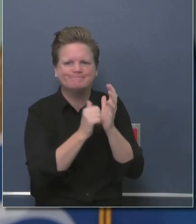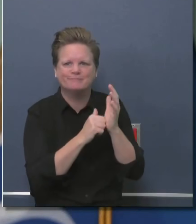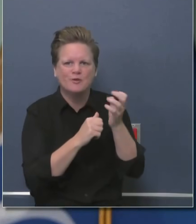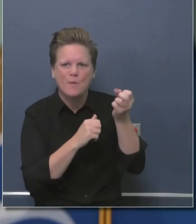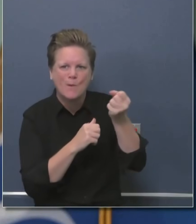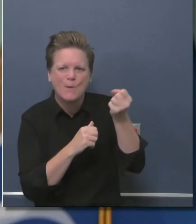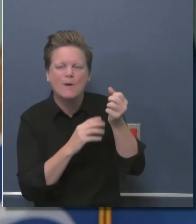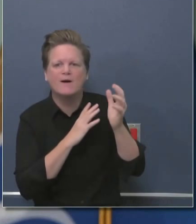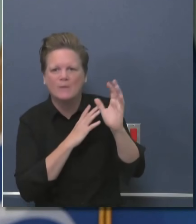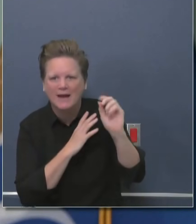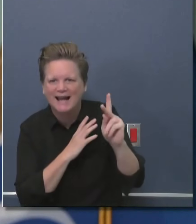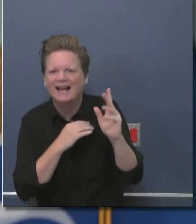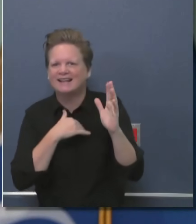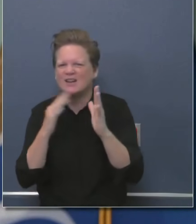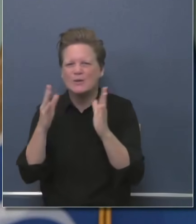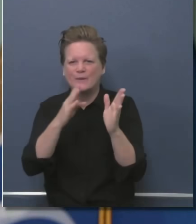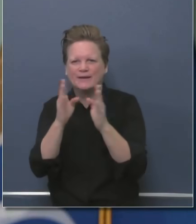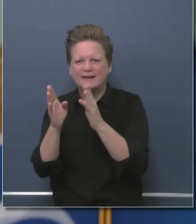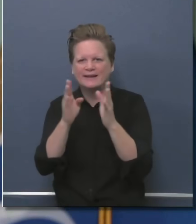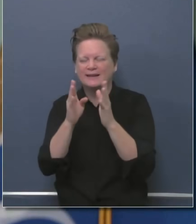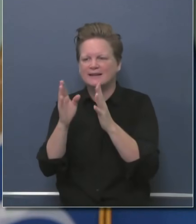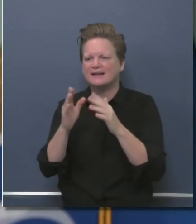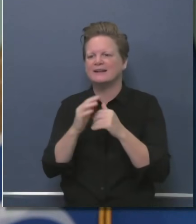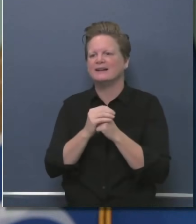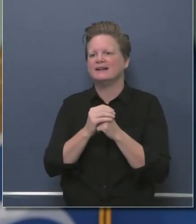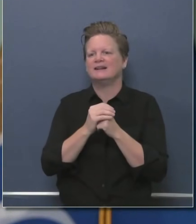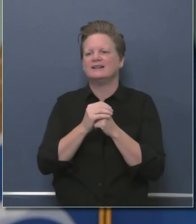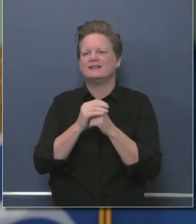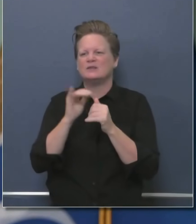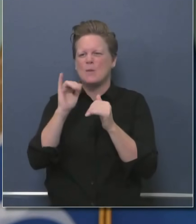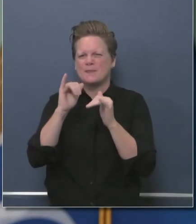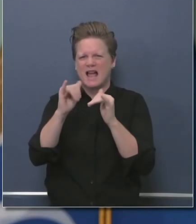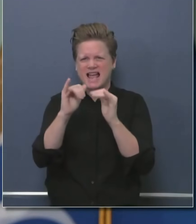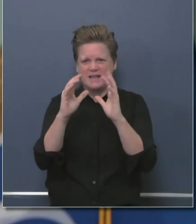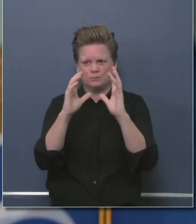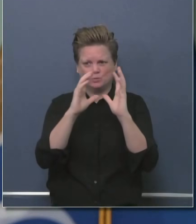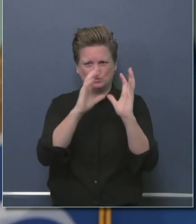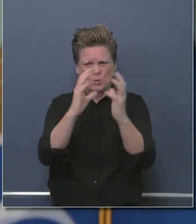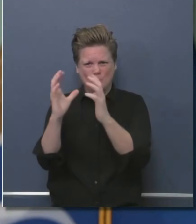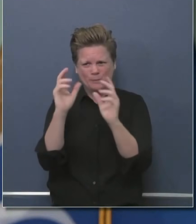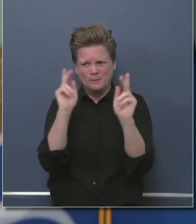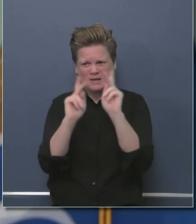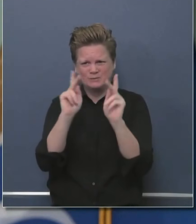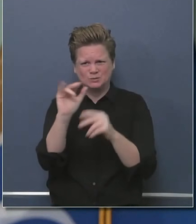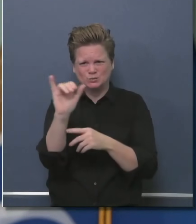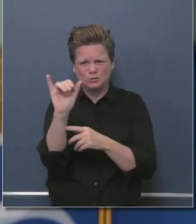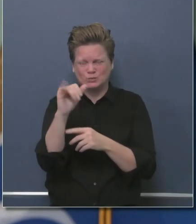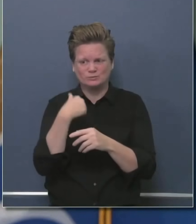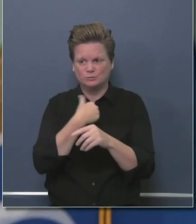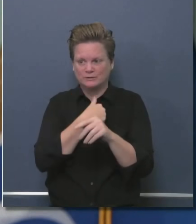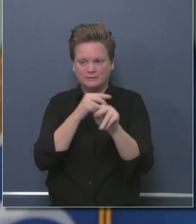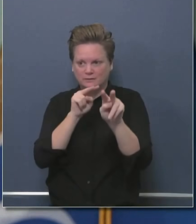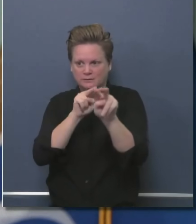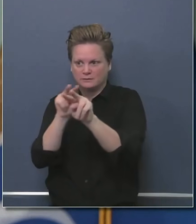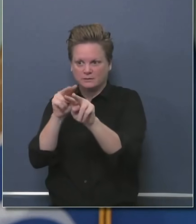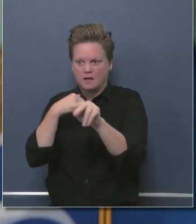it's the right thing to do. You deserve it. But I hope you understand. You don't have to reflect this in any article. You guys do great work every day.